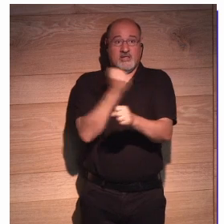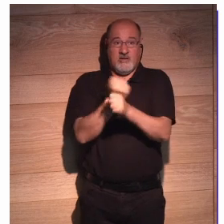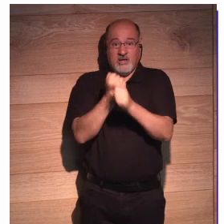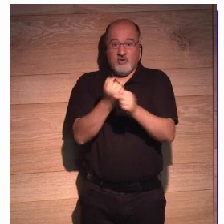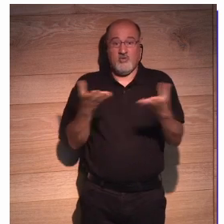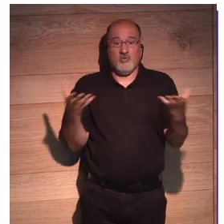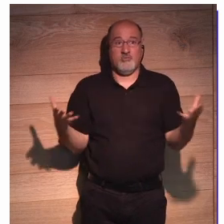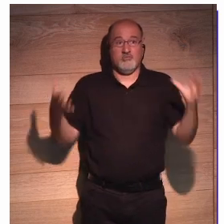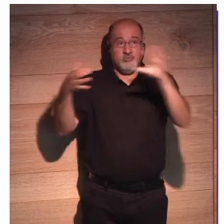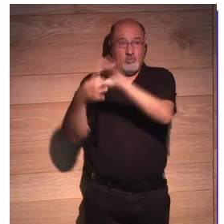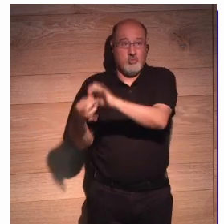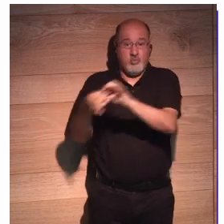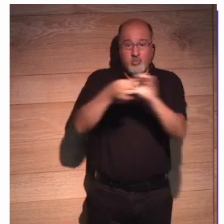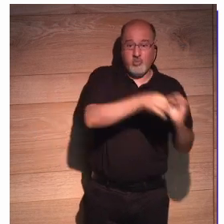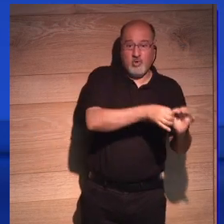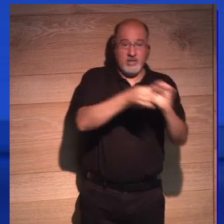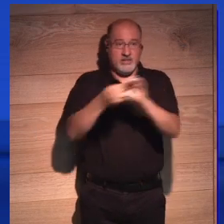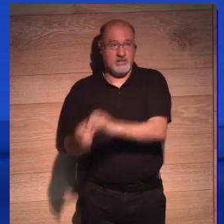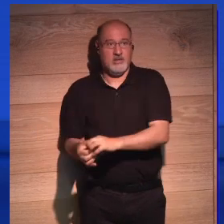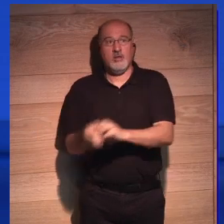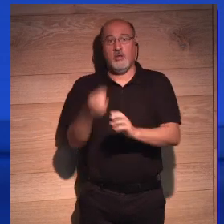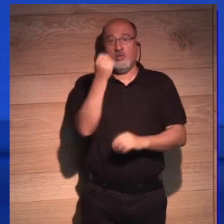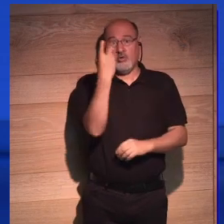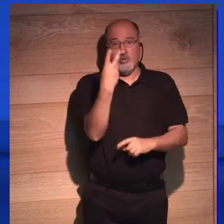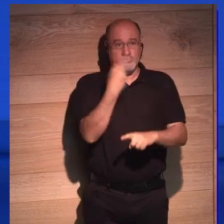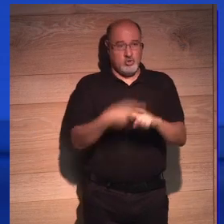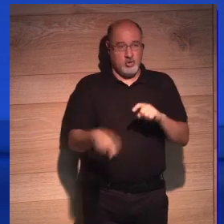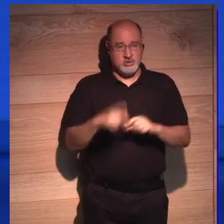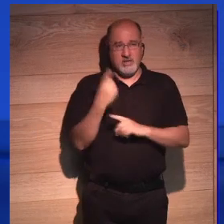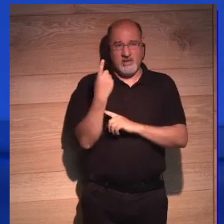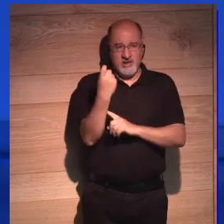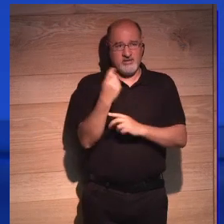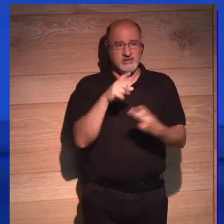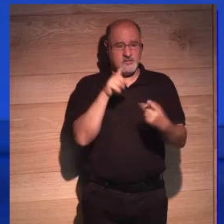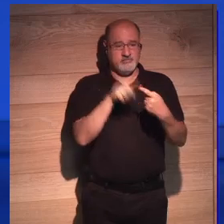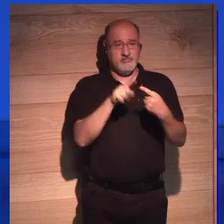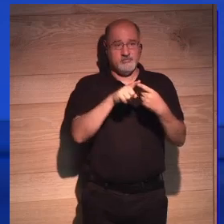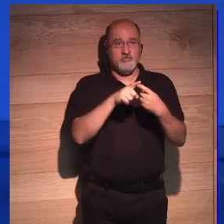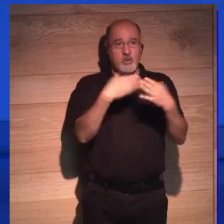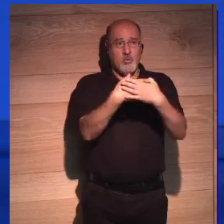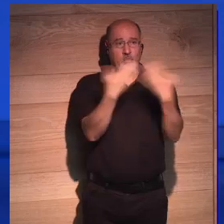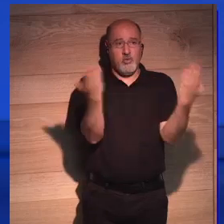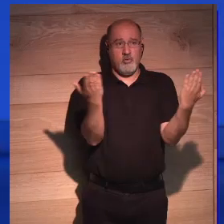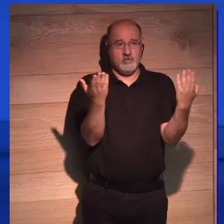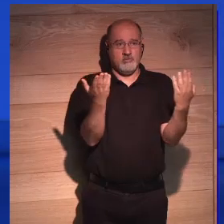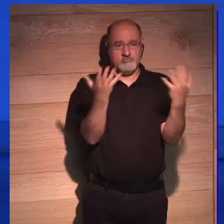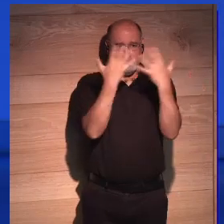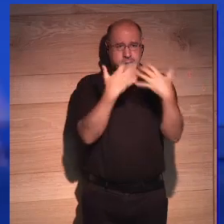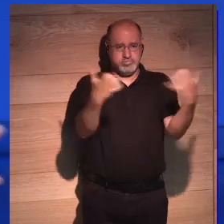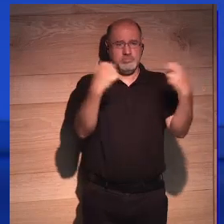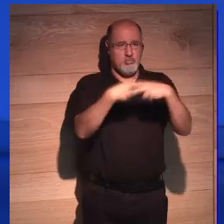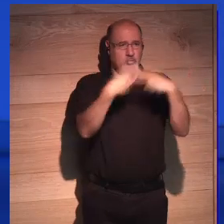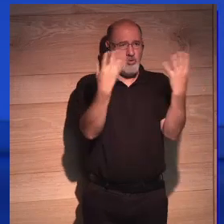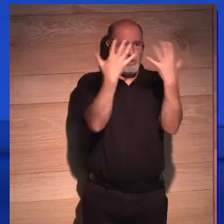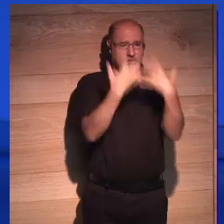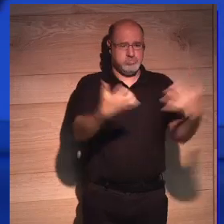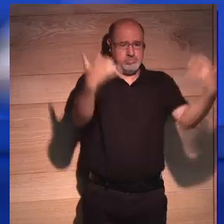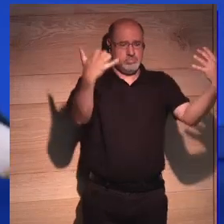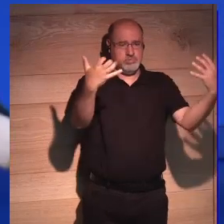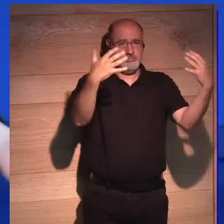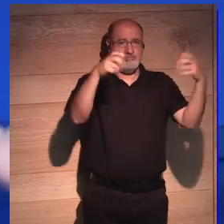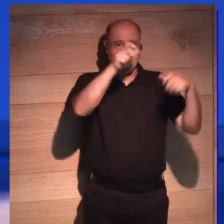need two things. Obviously, we need an audience, and we need a broad audience, which is more representative of society.